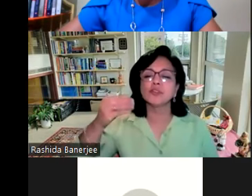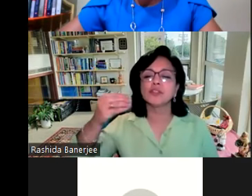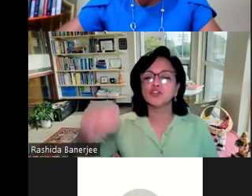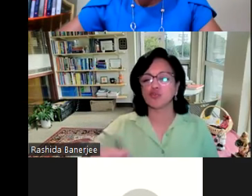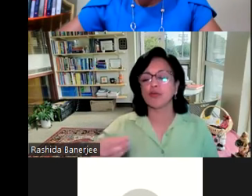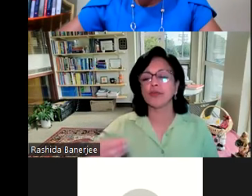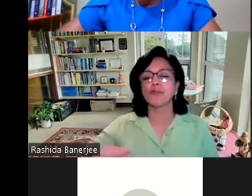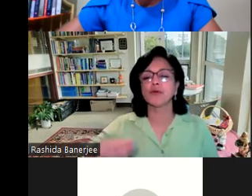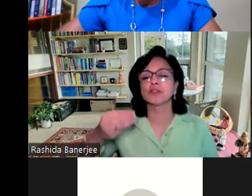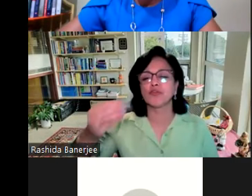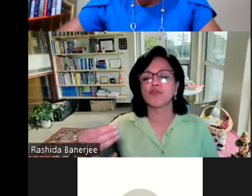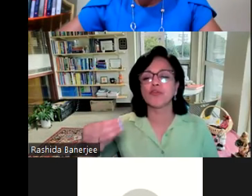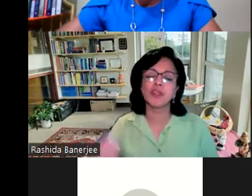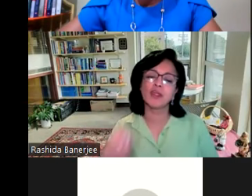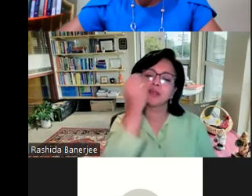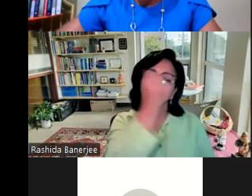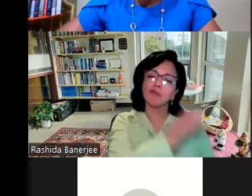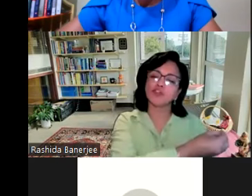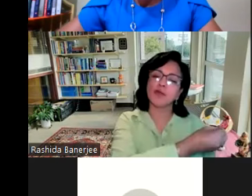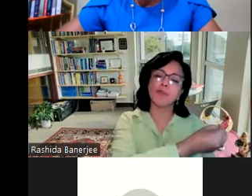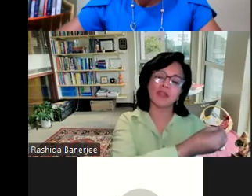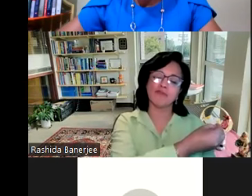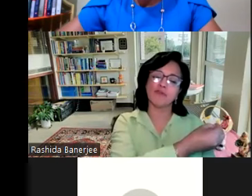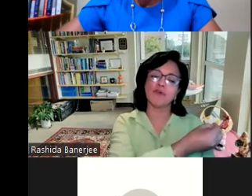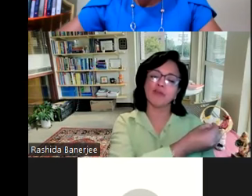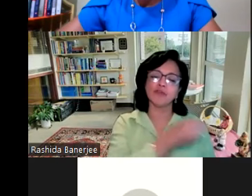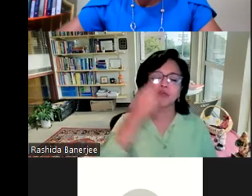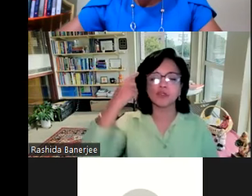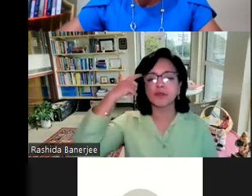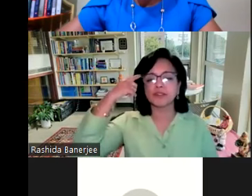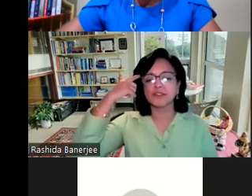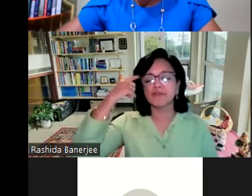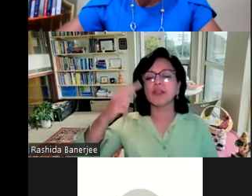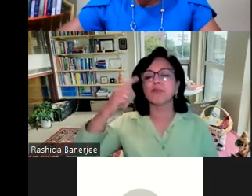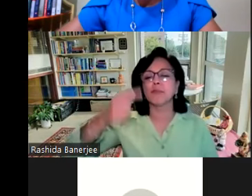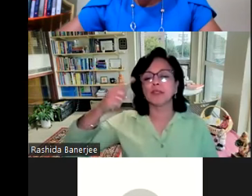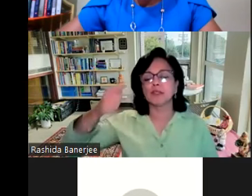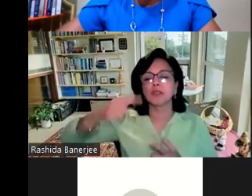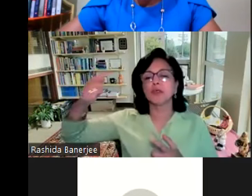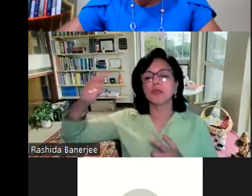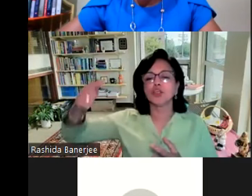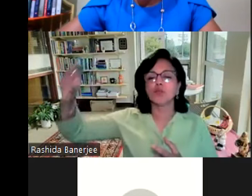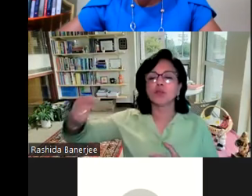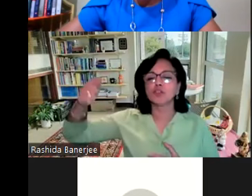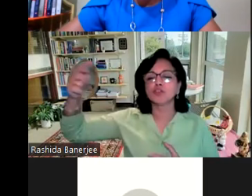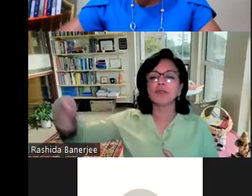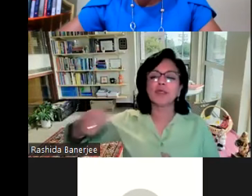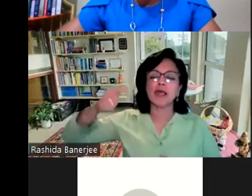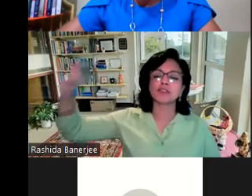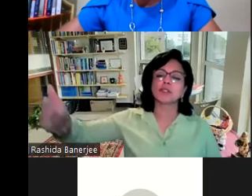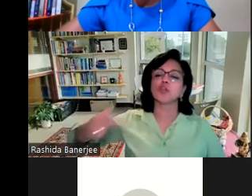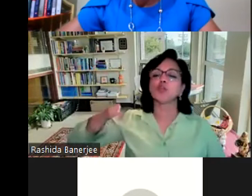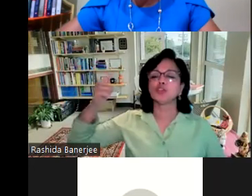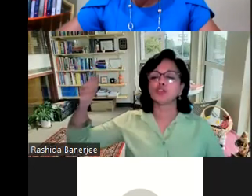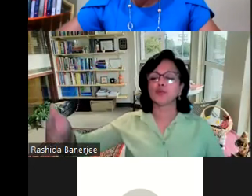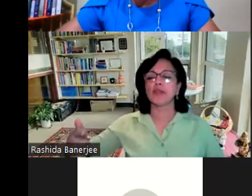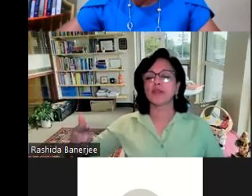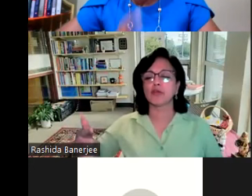use storybooks for reading which are meant for 5-year-olds, because developmentally you want to be as